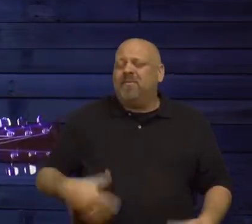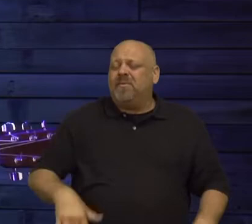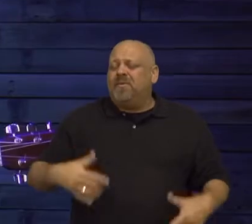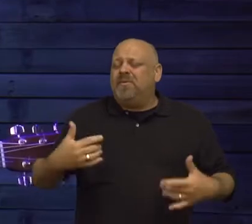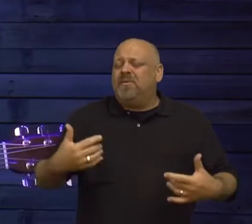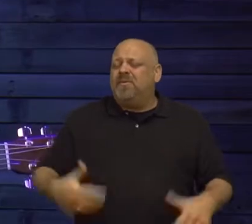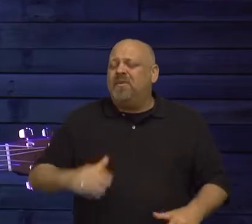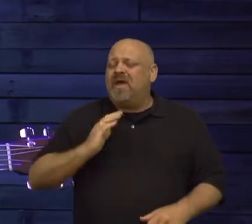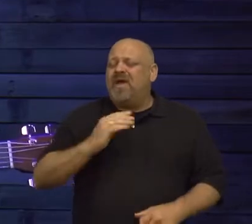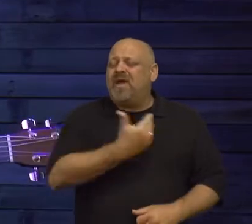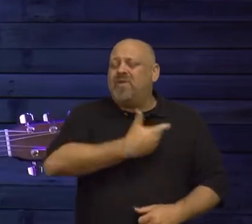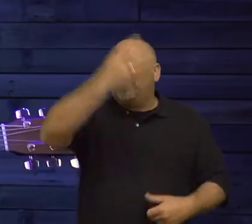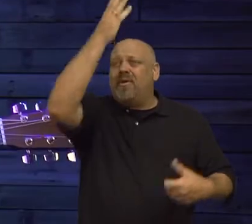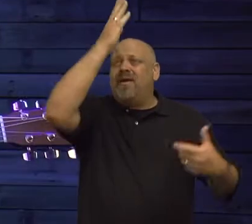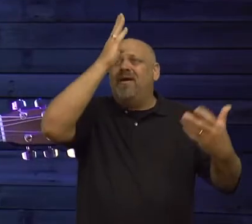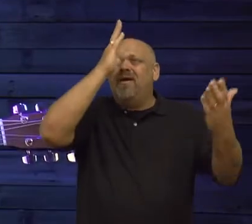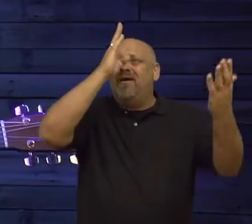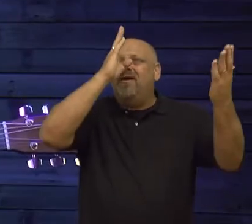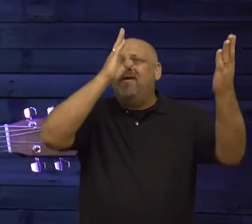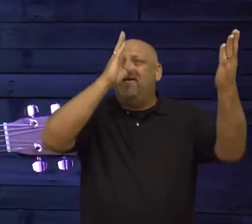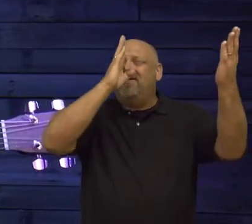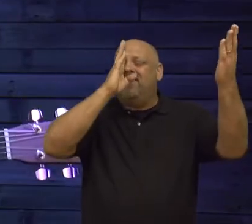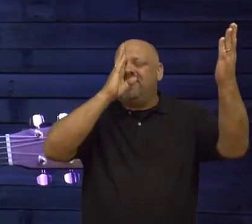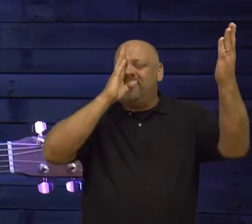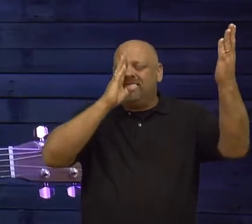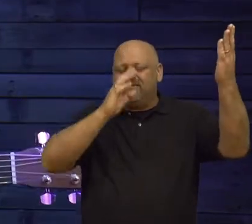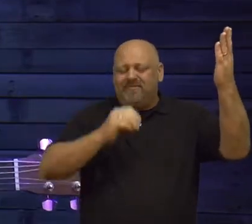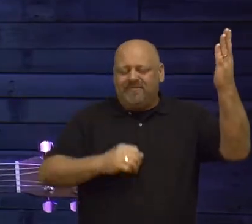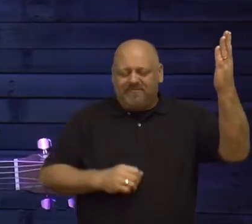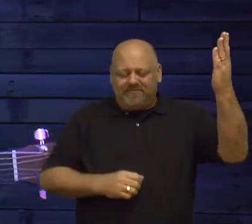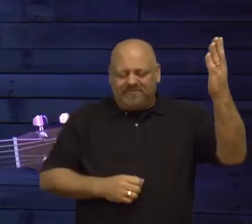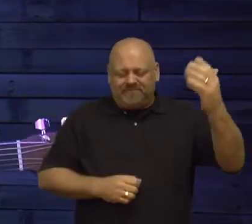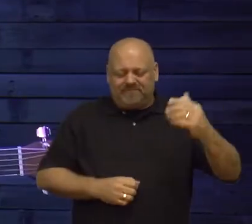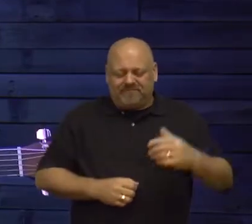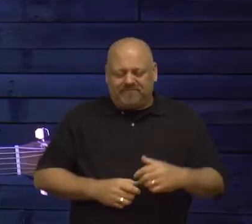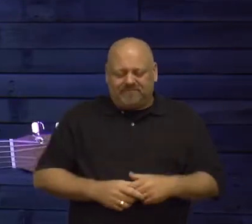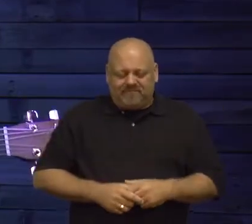God, our God.